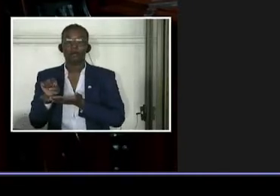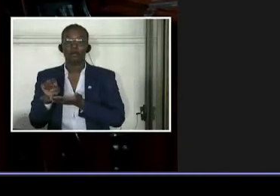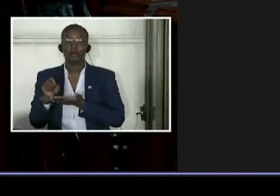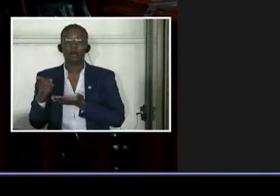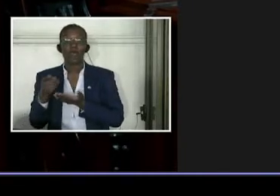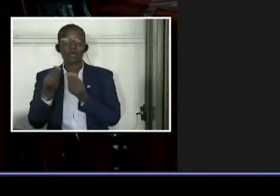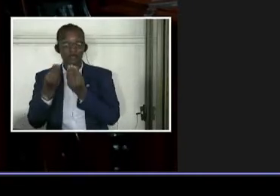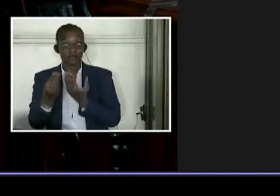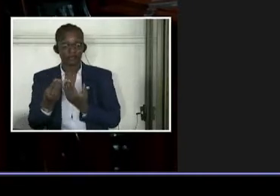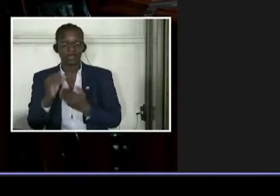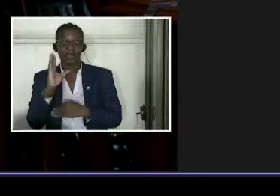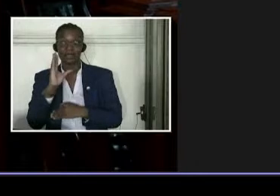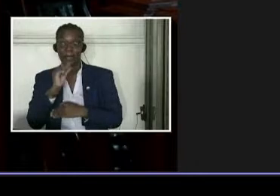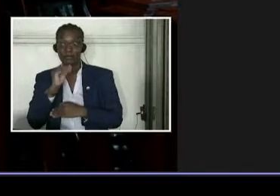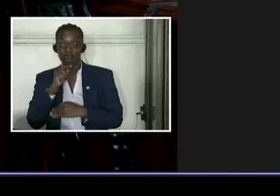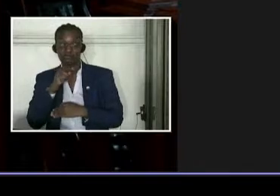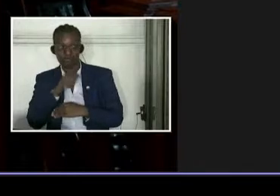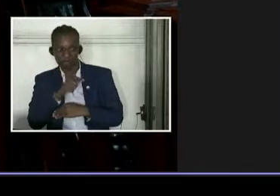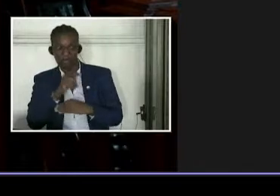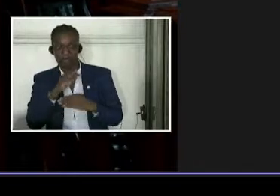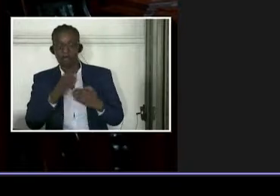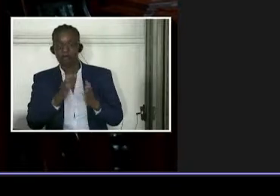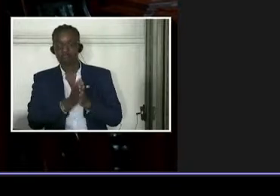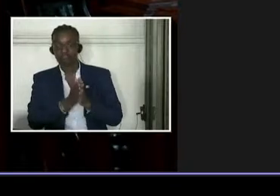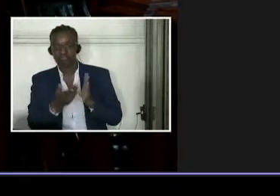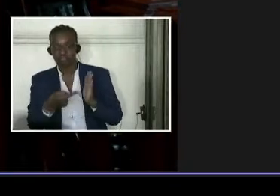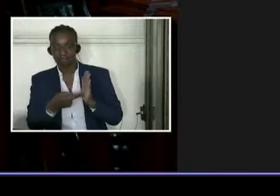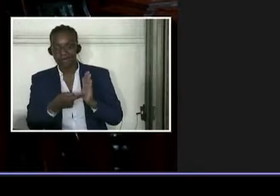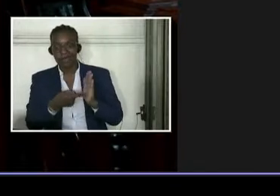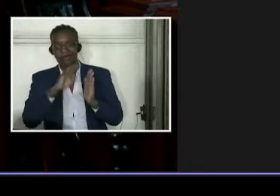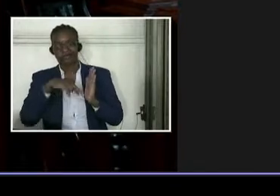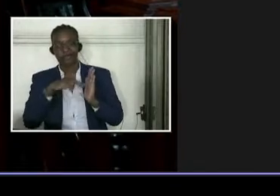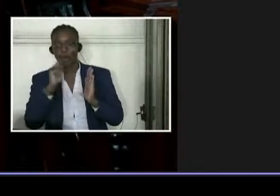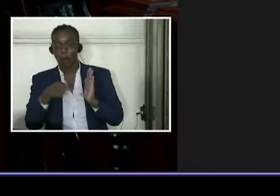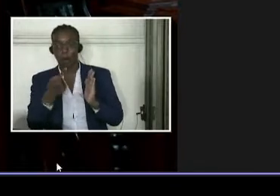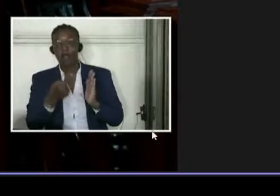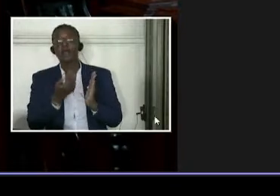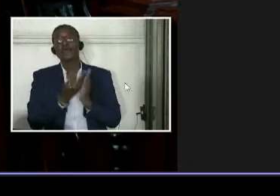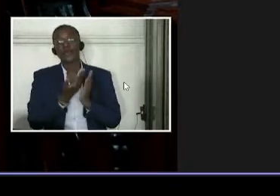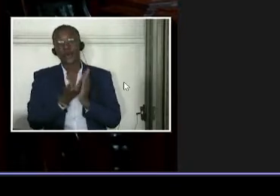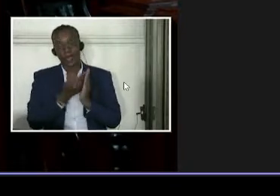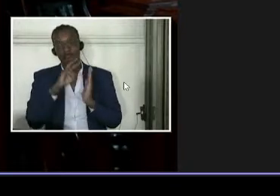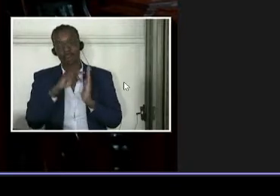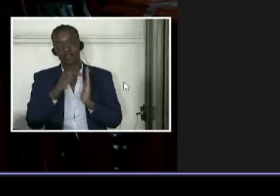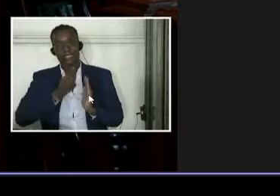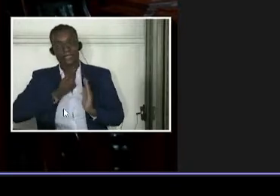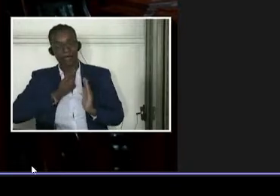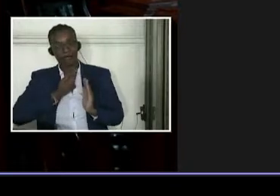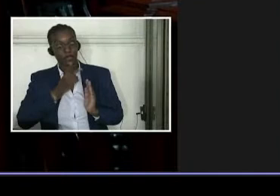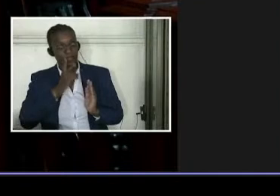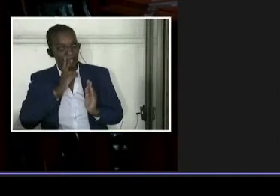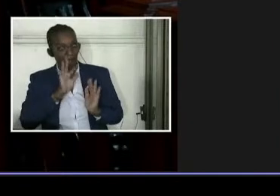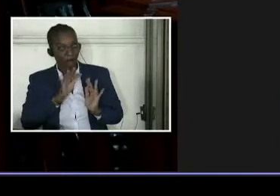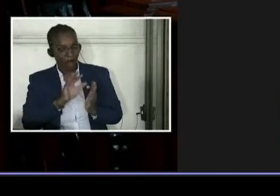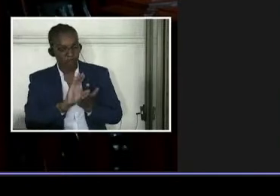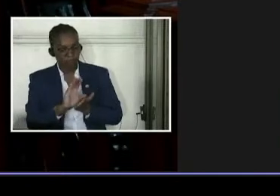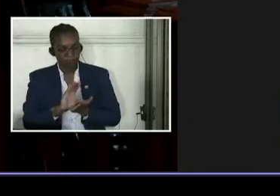in the speech there, Honorable Chair and the members. I'm not going to go through it, but you can see how it's been